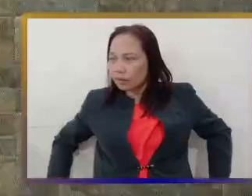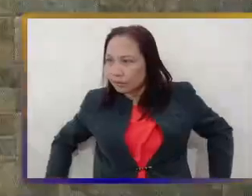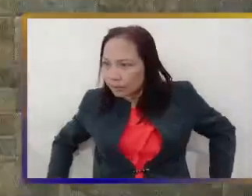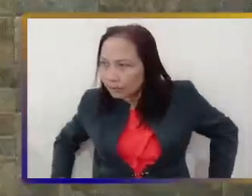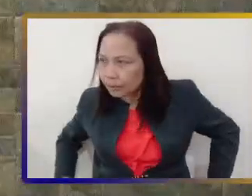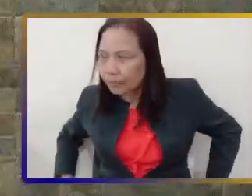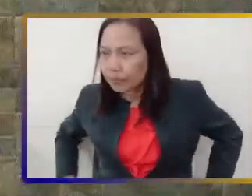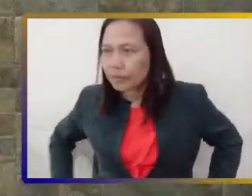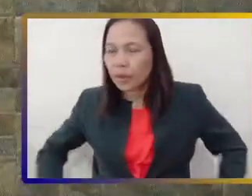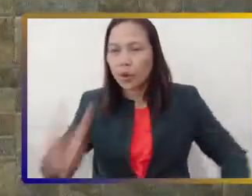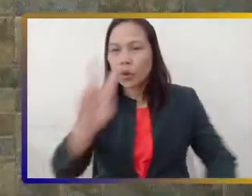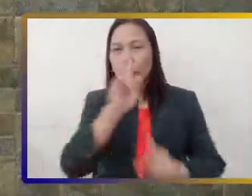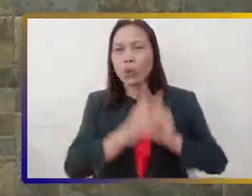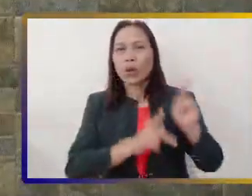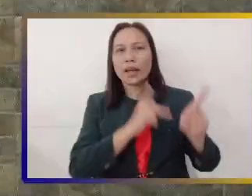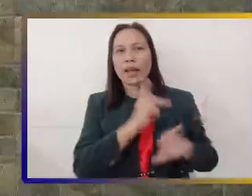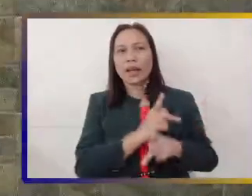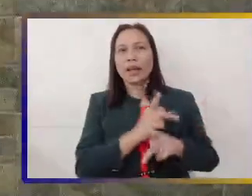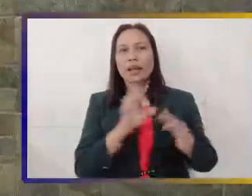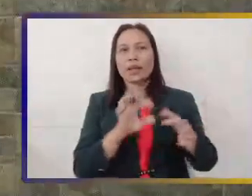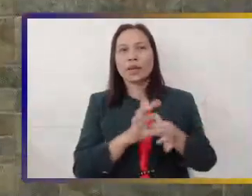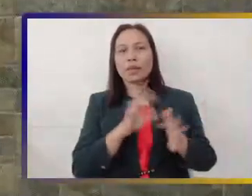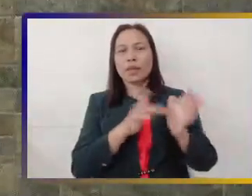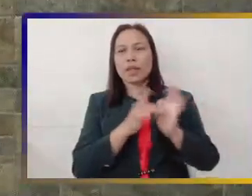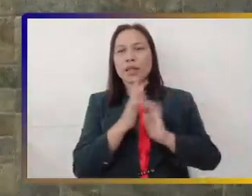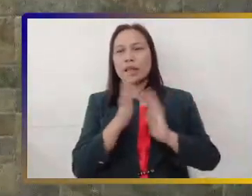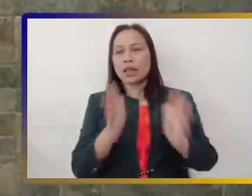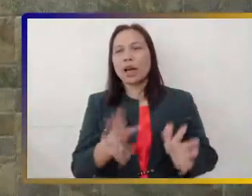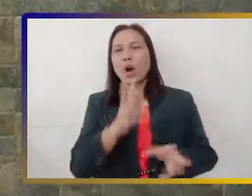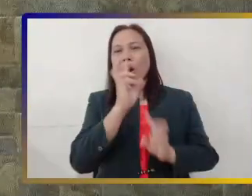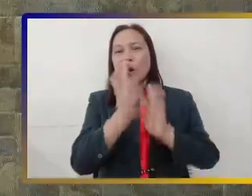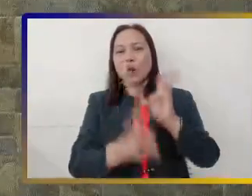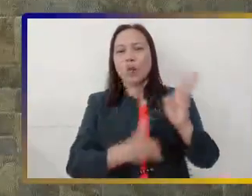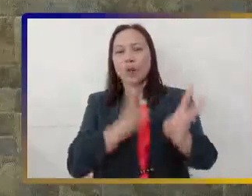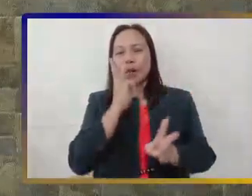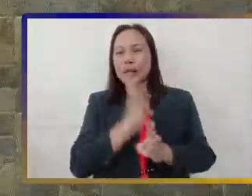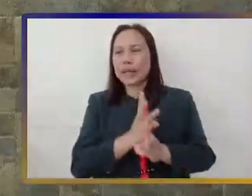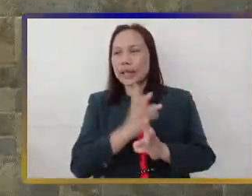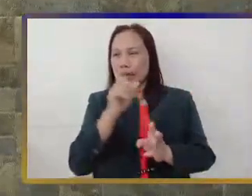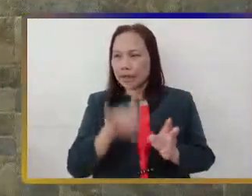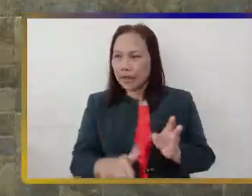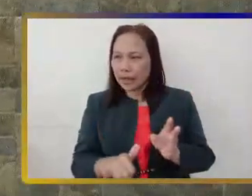two kinds of christianity worldly and biblical